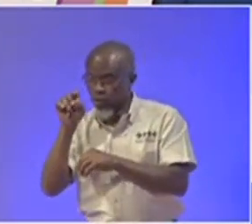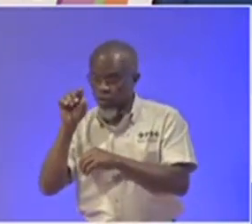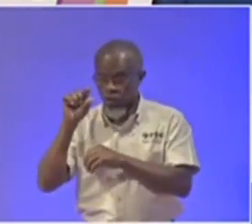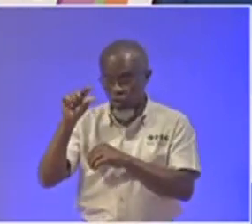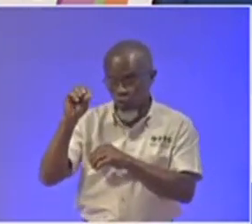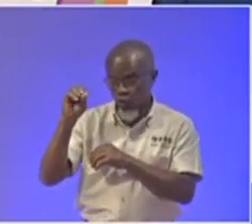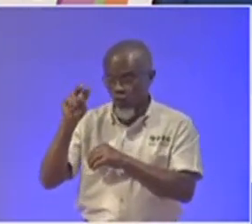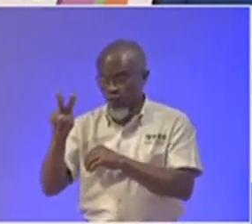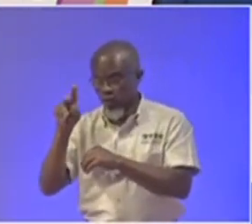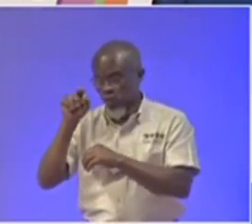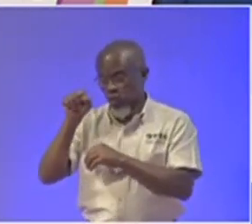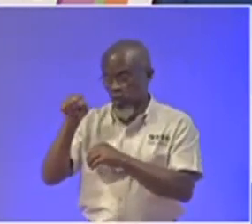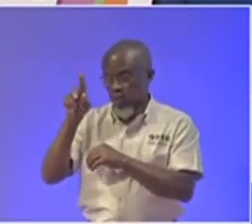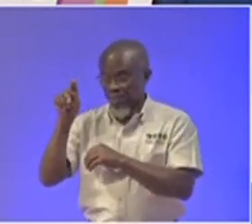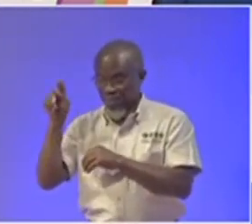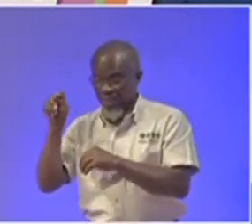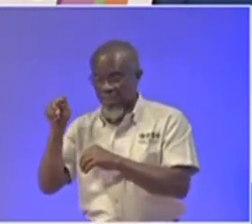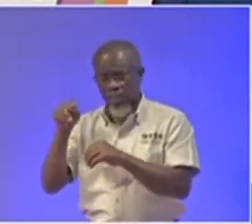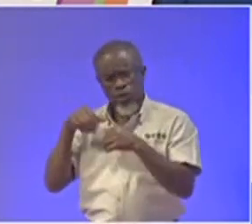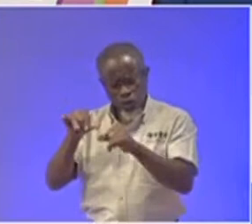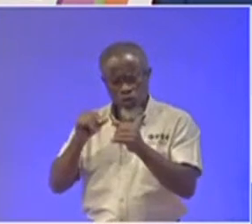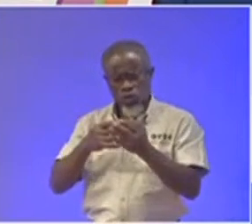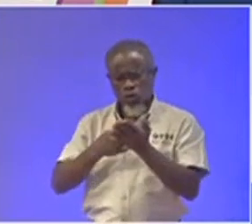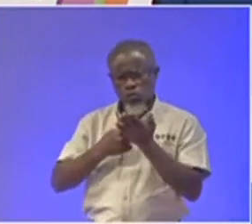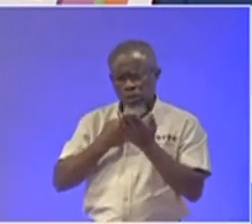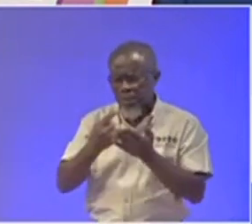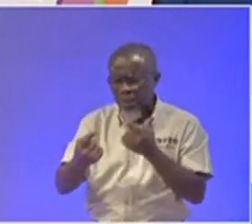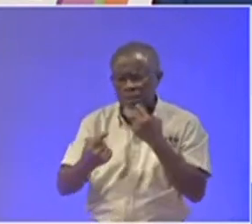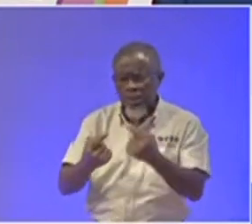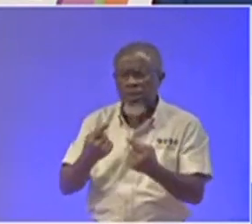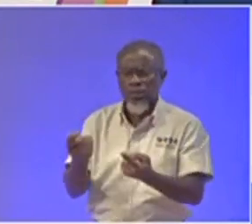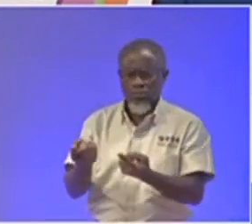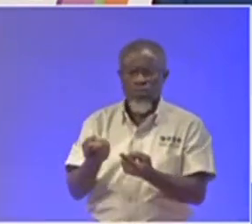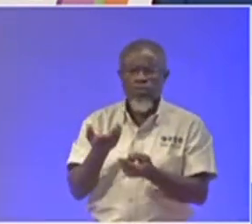moe.gov.tt, and continue commenting on the social pages. Thank you